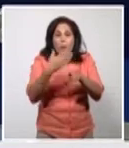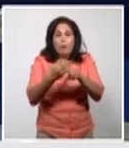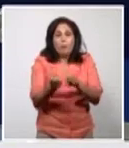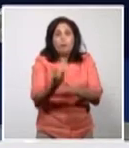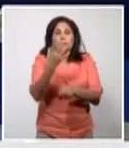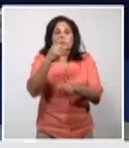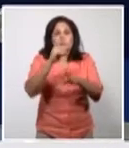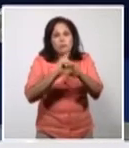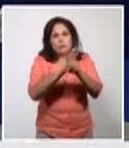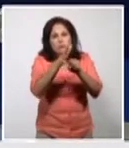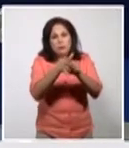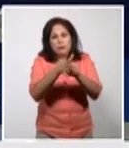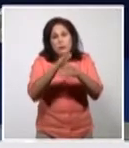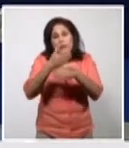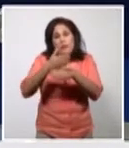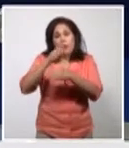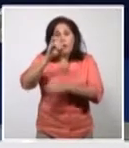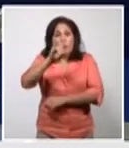49.6%.